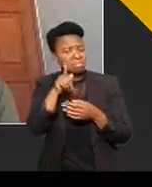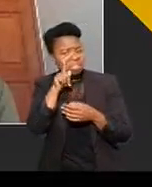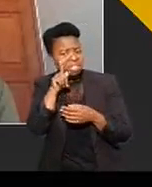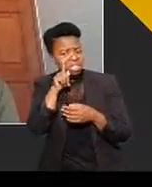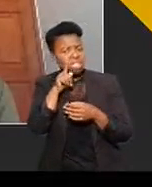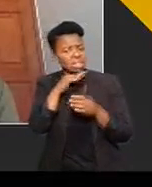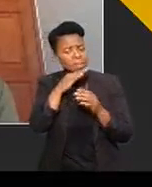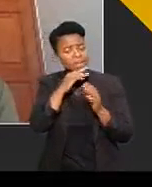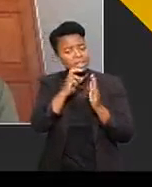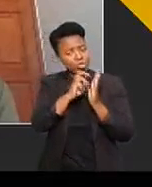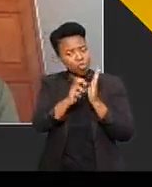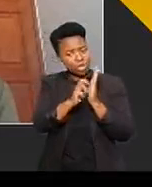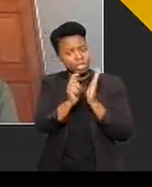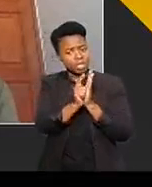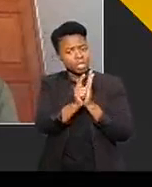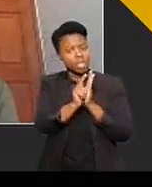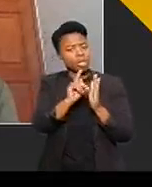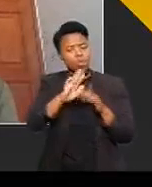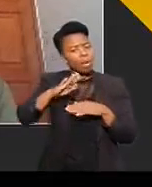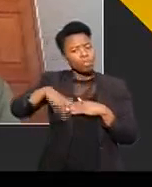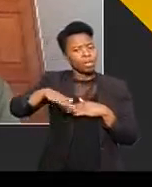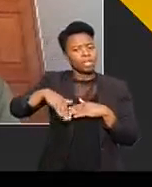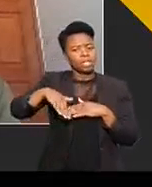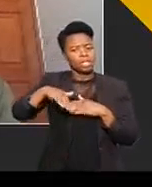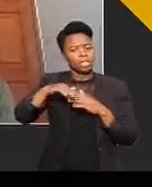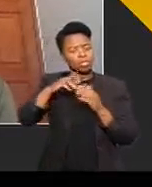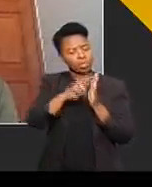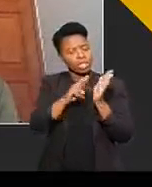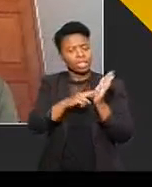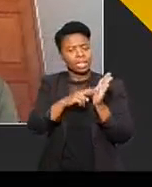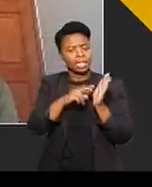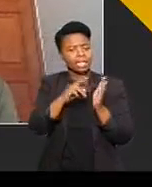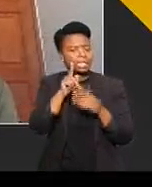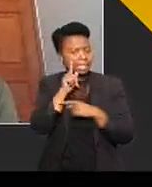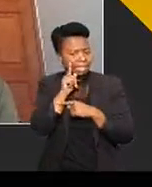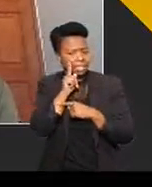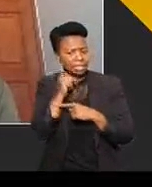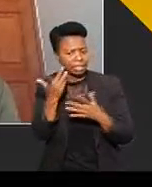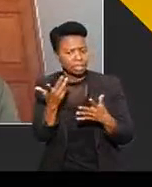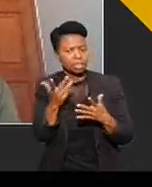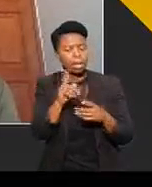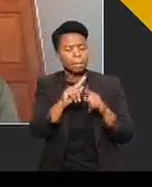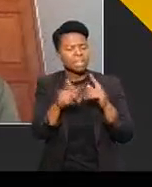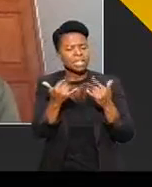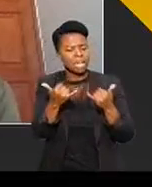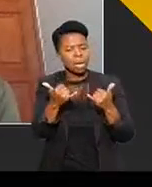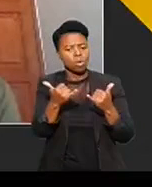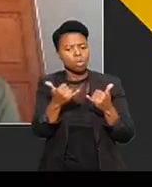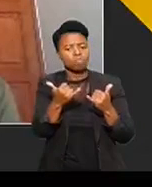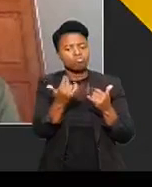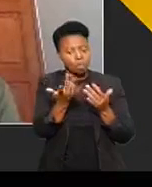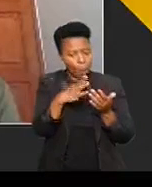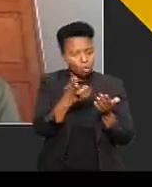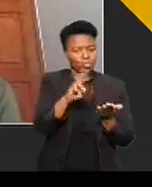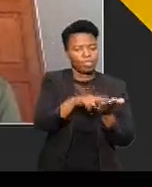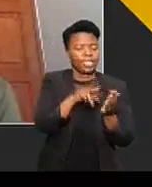saying as a regulator, we have not registered a single test. It's only now in this week that we're making strides towards registering